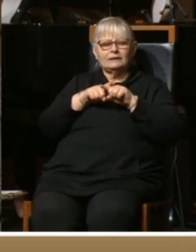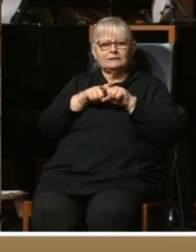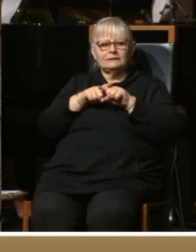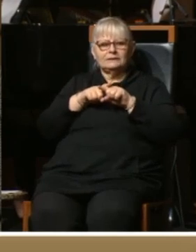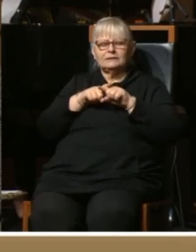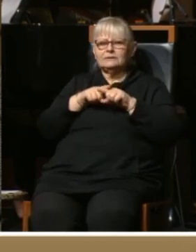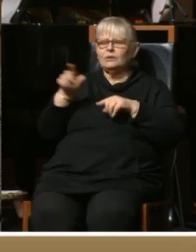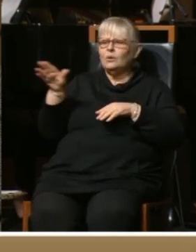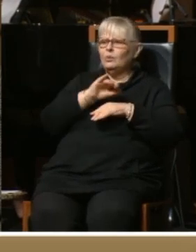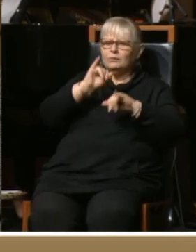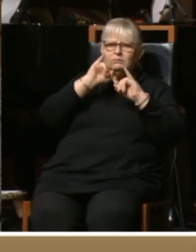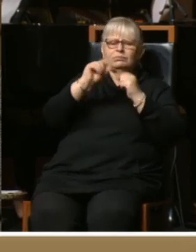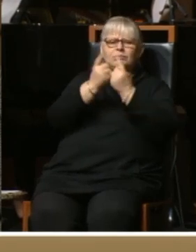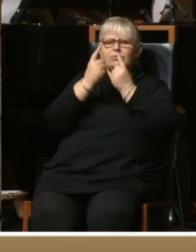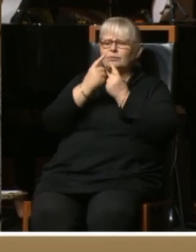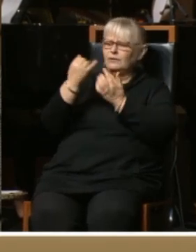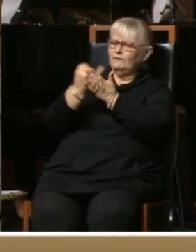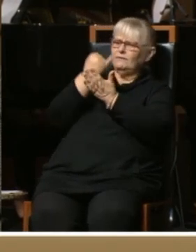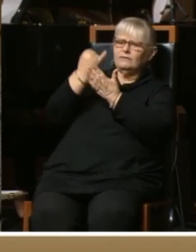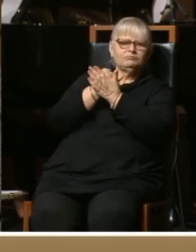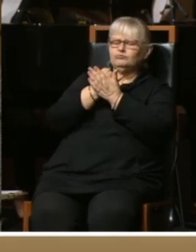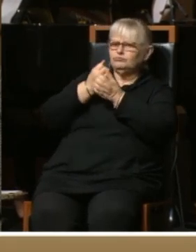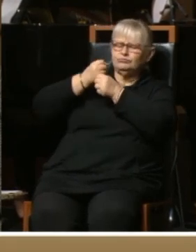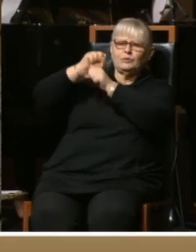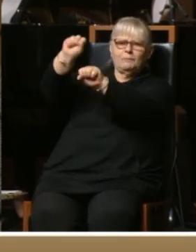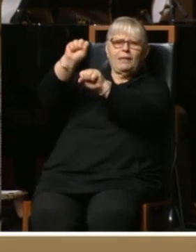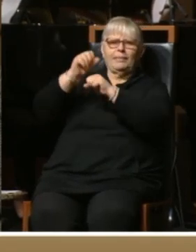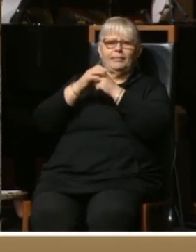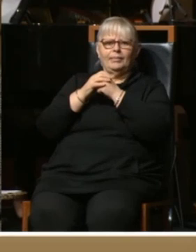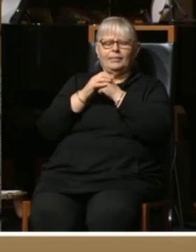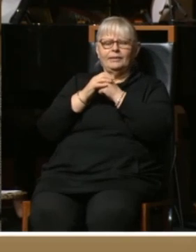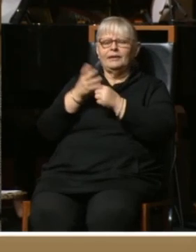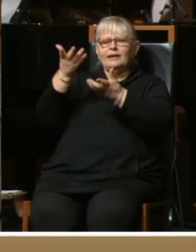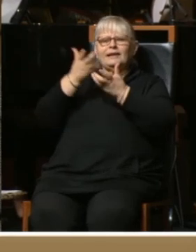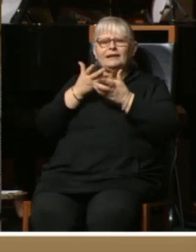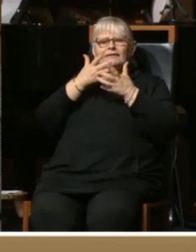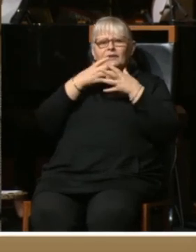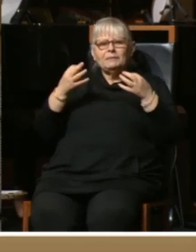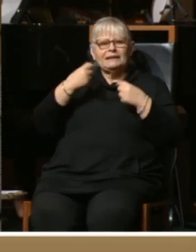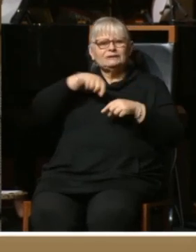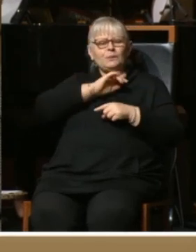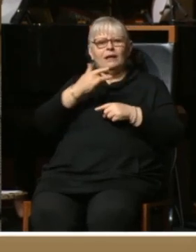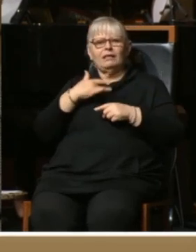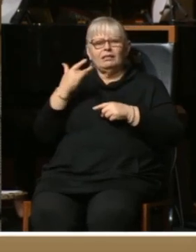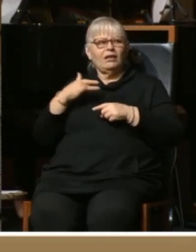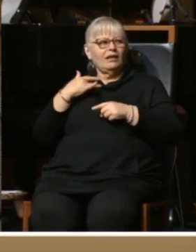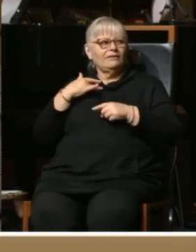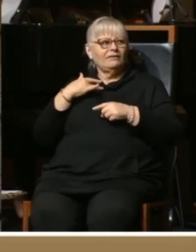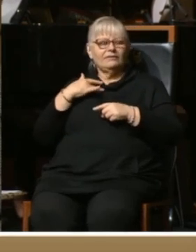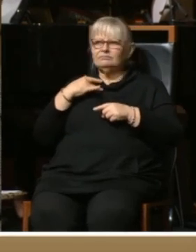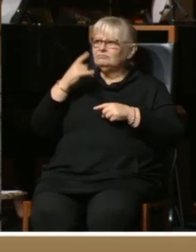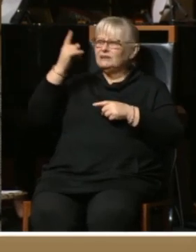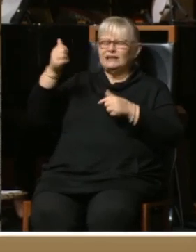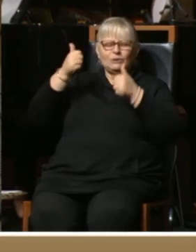every hostile foe and bring peace to our lives as a good and